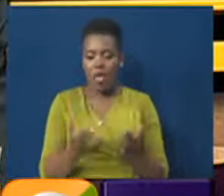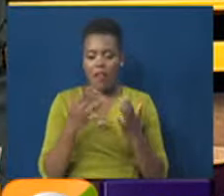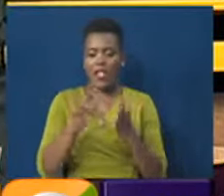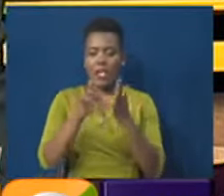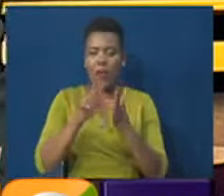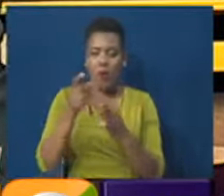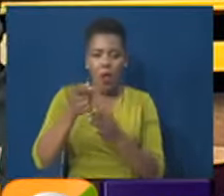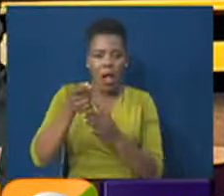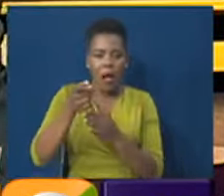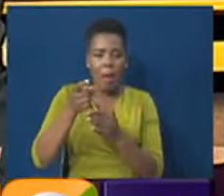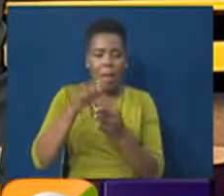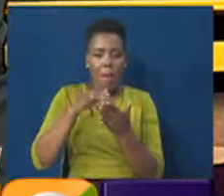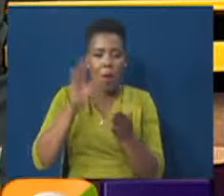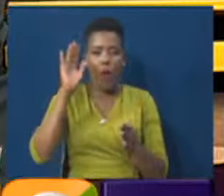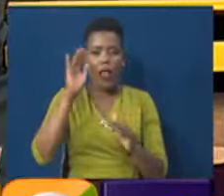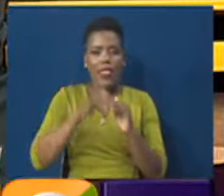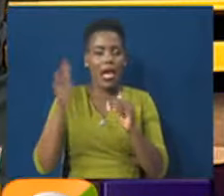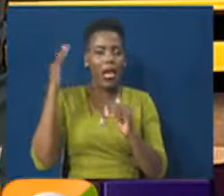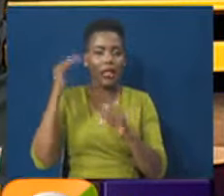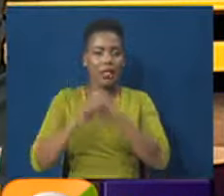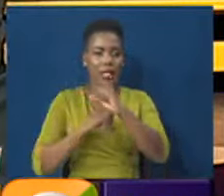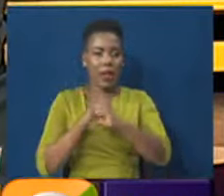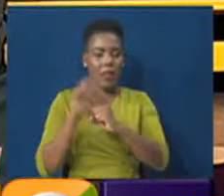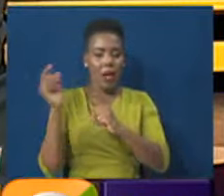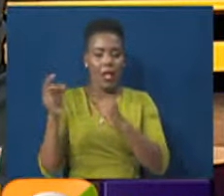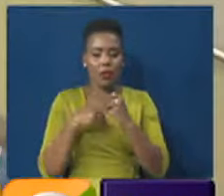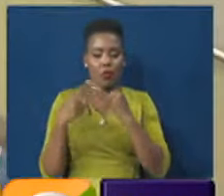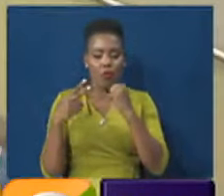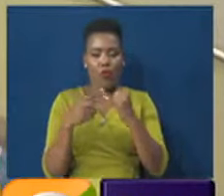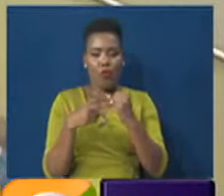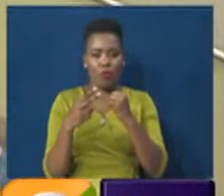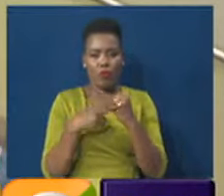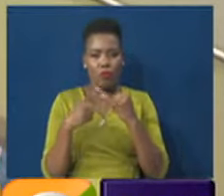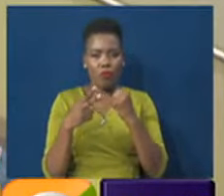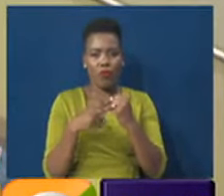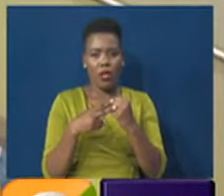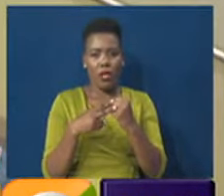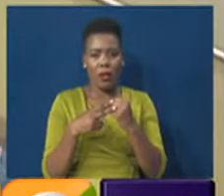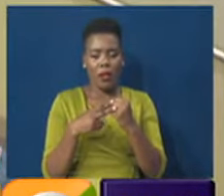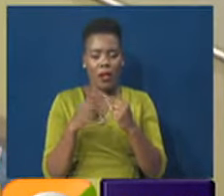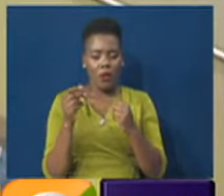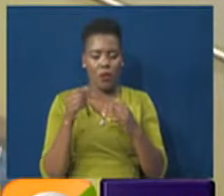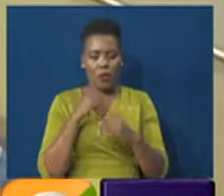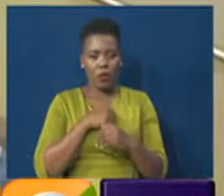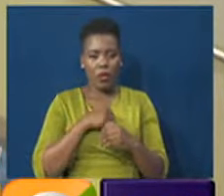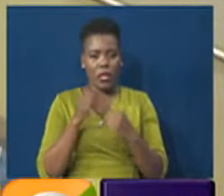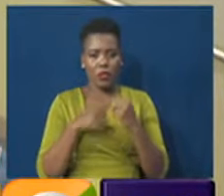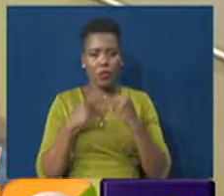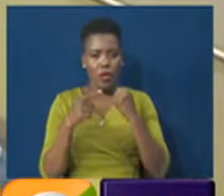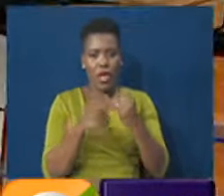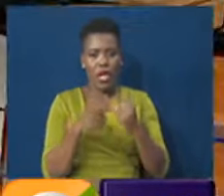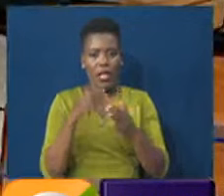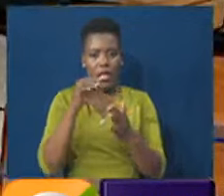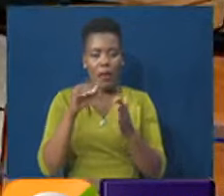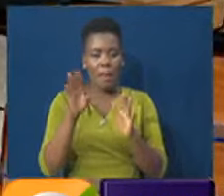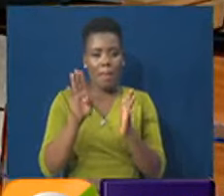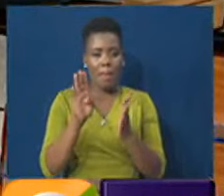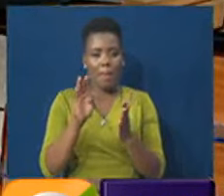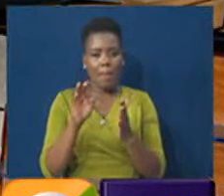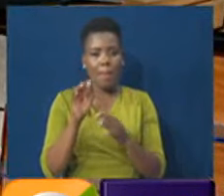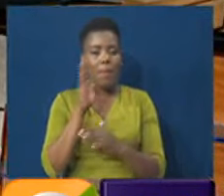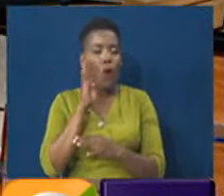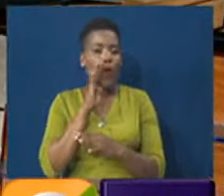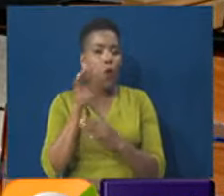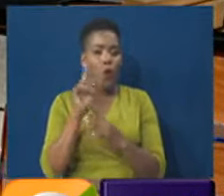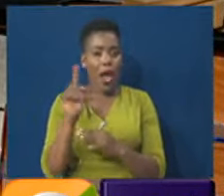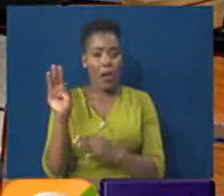higher rate. I give you one example. Last June, they borrowed in 1 week 213 billion shillings at the